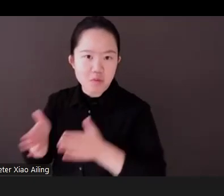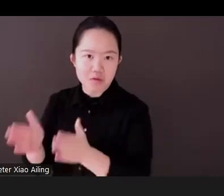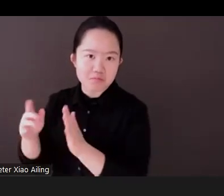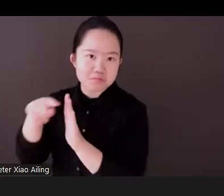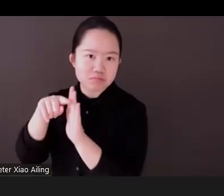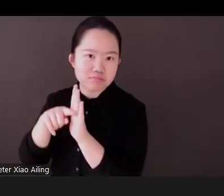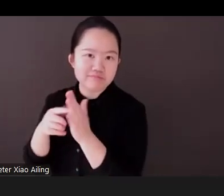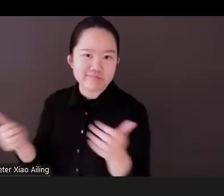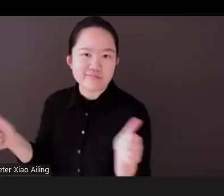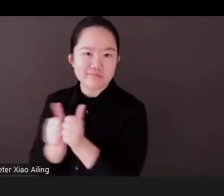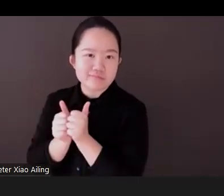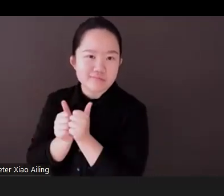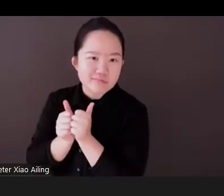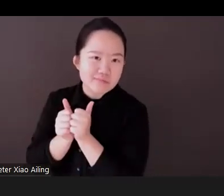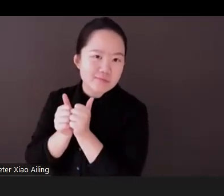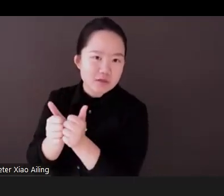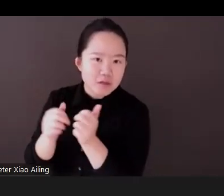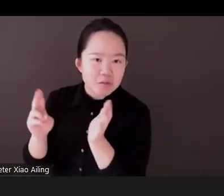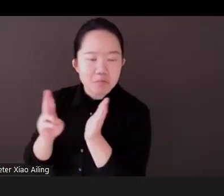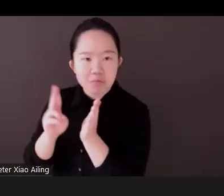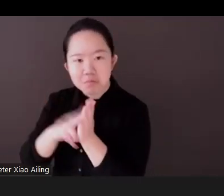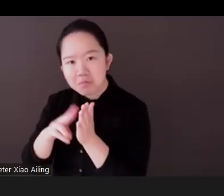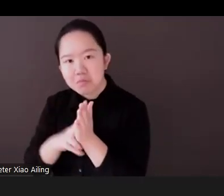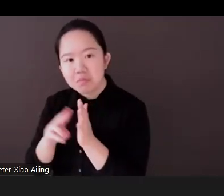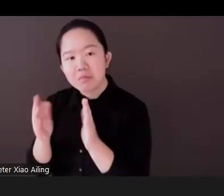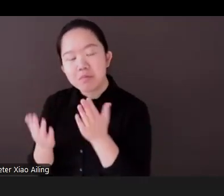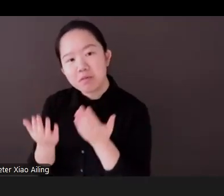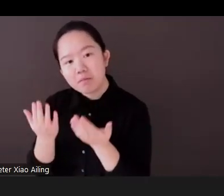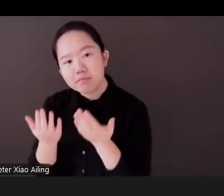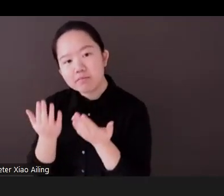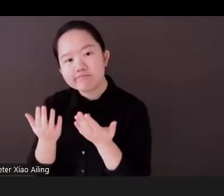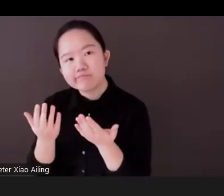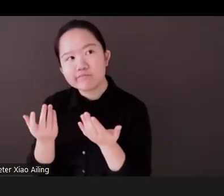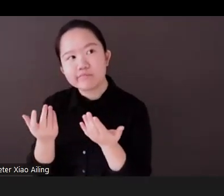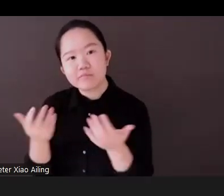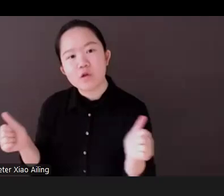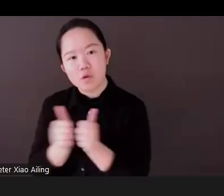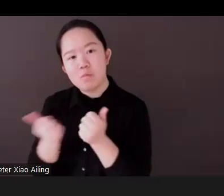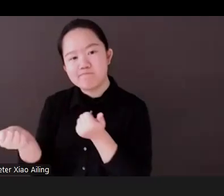me to answer is that there will be coordination around the